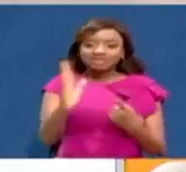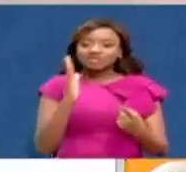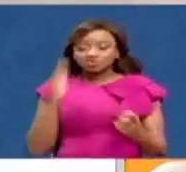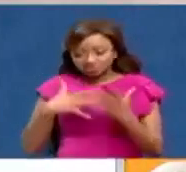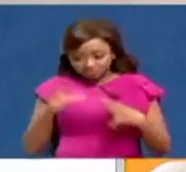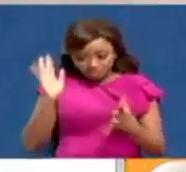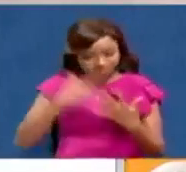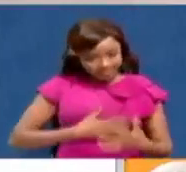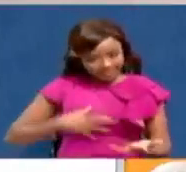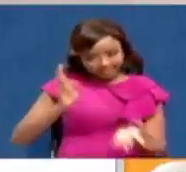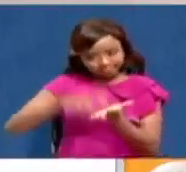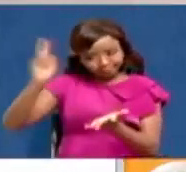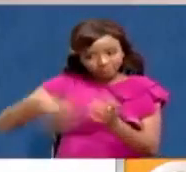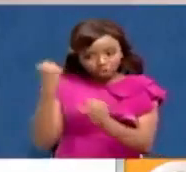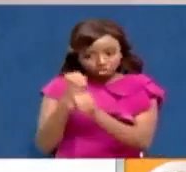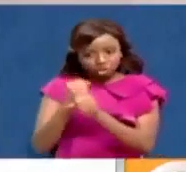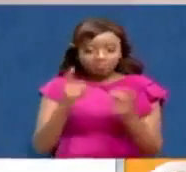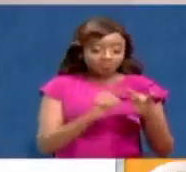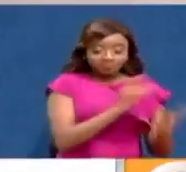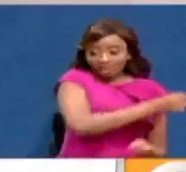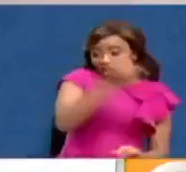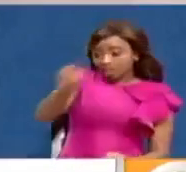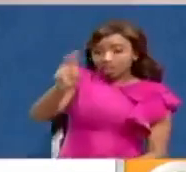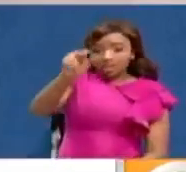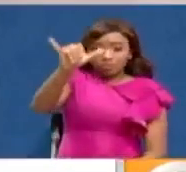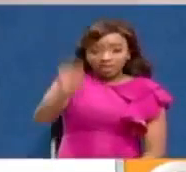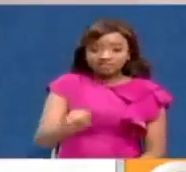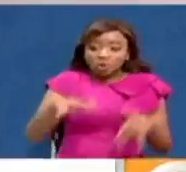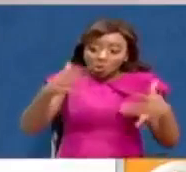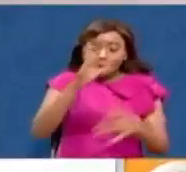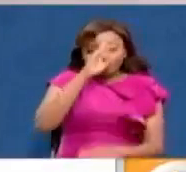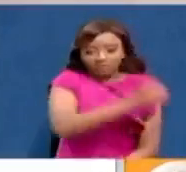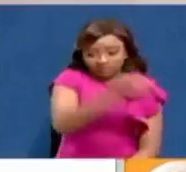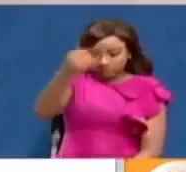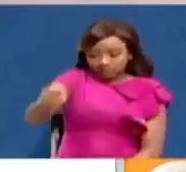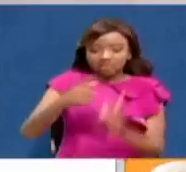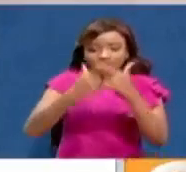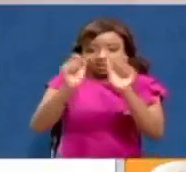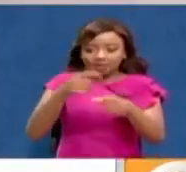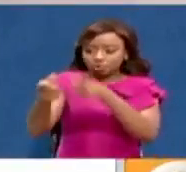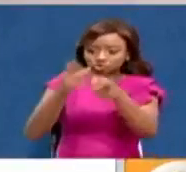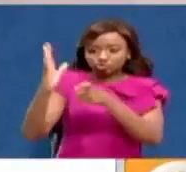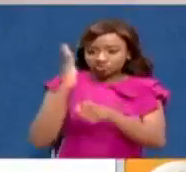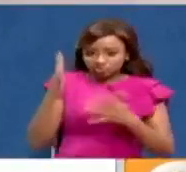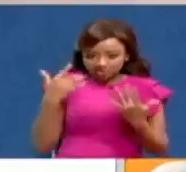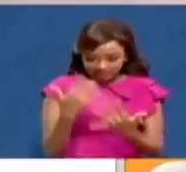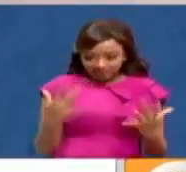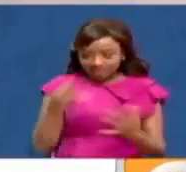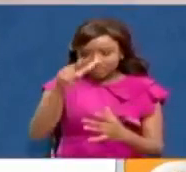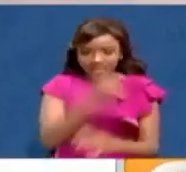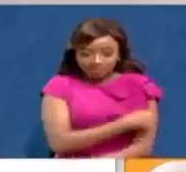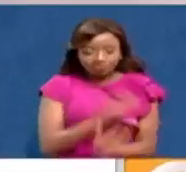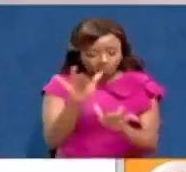step aside and instead either National Youth Service, which is NYS, or police should take over security affairs at the hospital